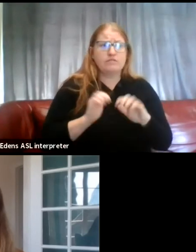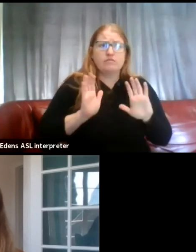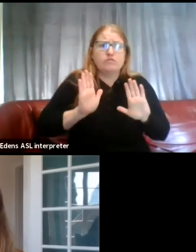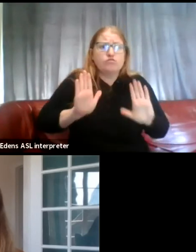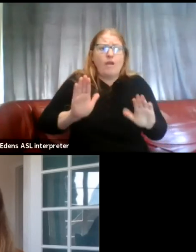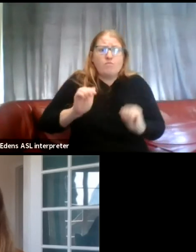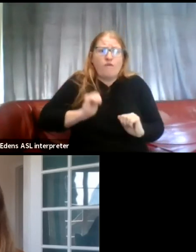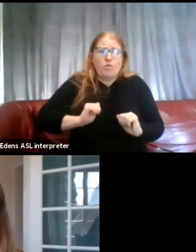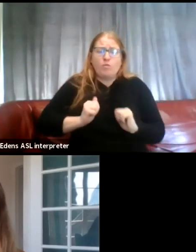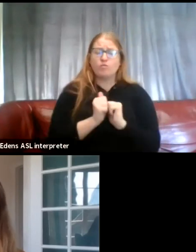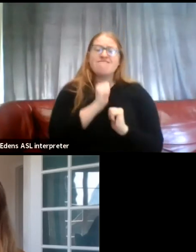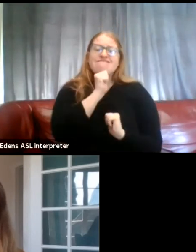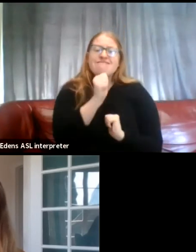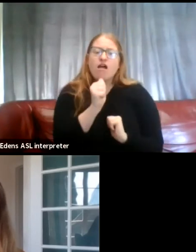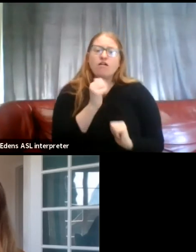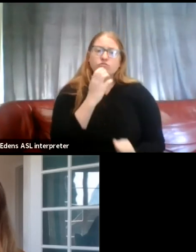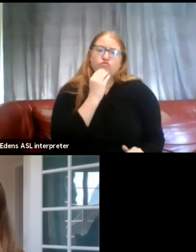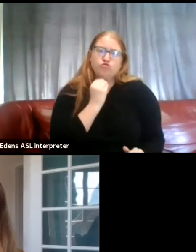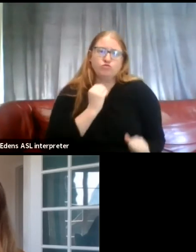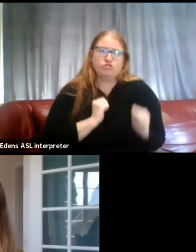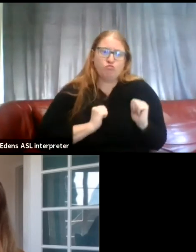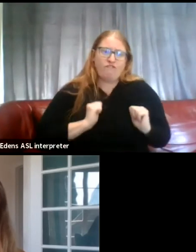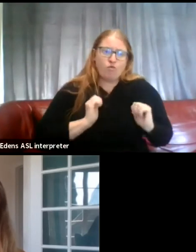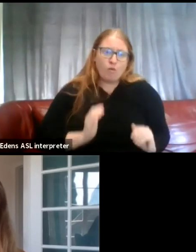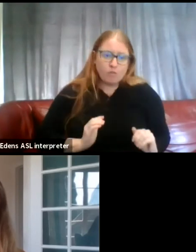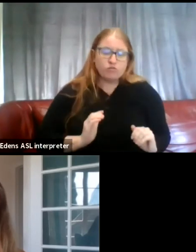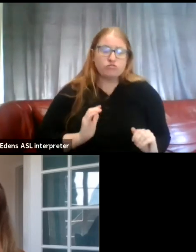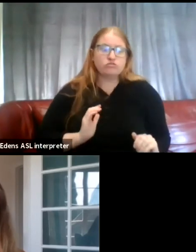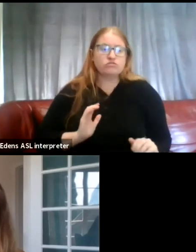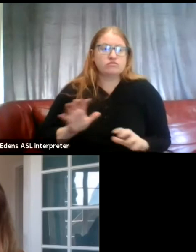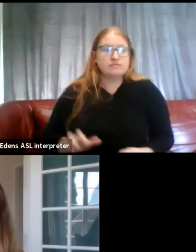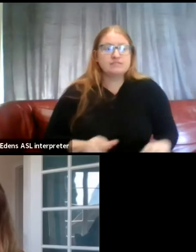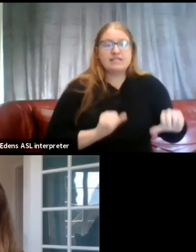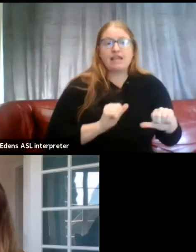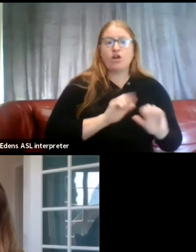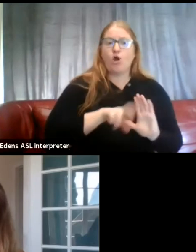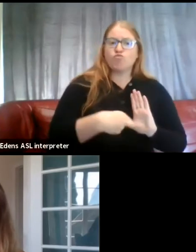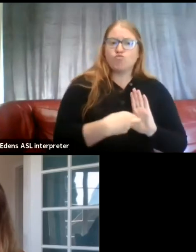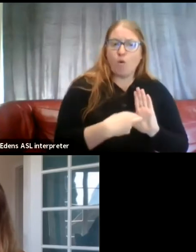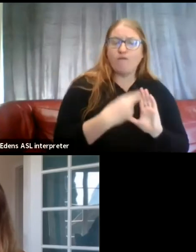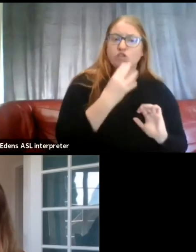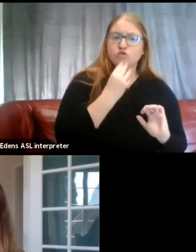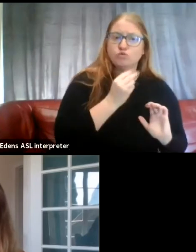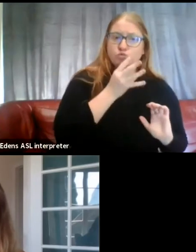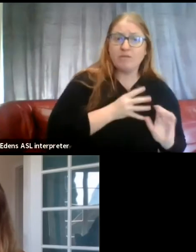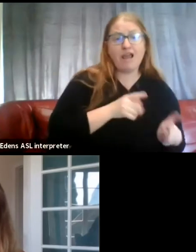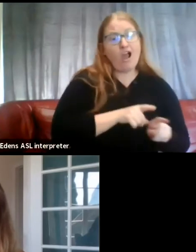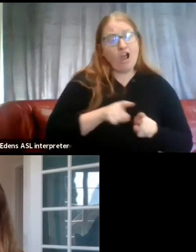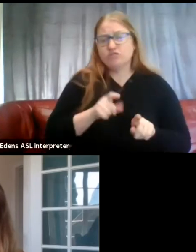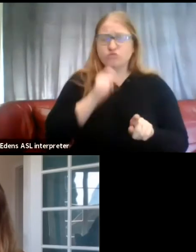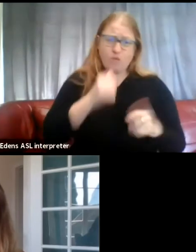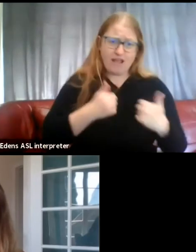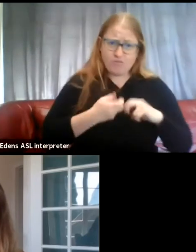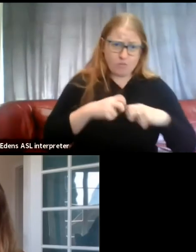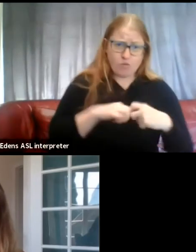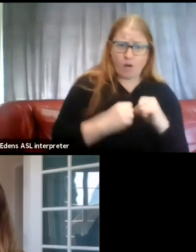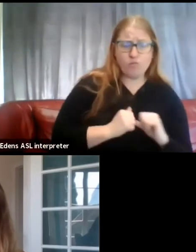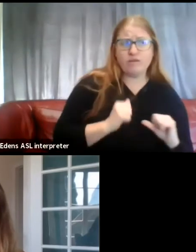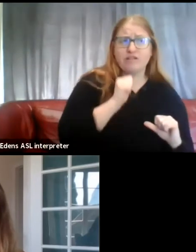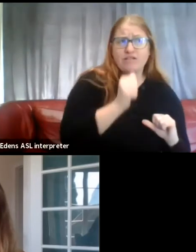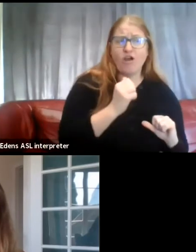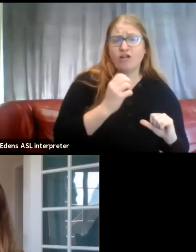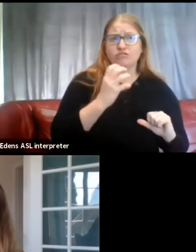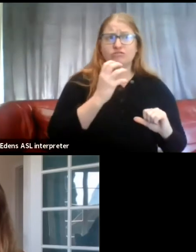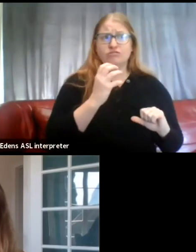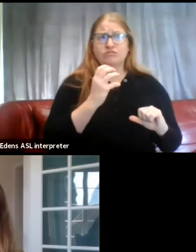by non-Jewish performers playing Jewish women. And I also have no problem with Jewish women playing non-Jewish women. But there are